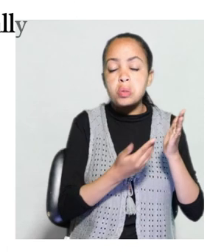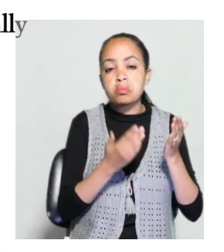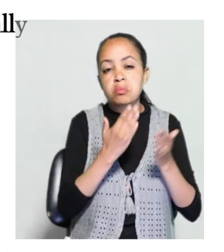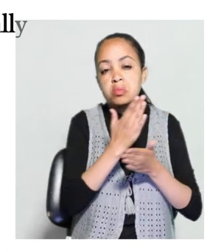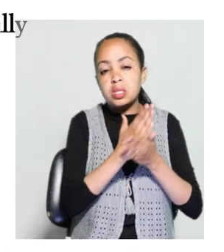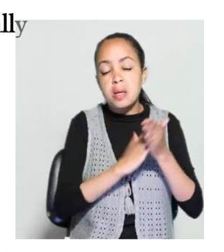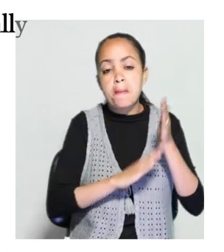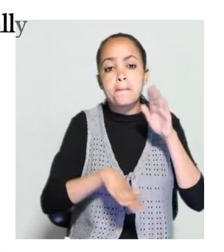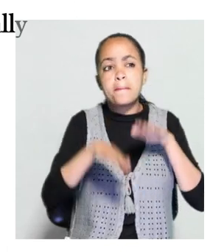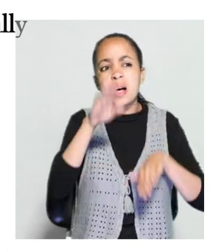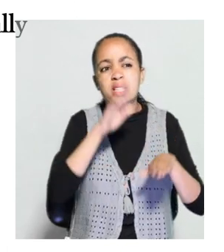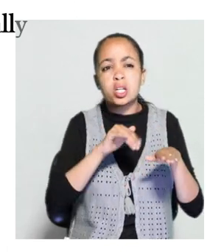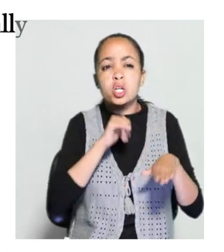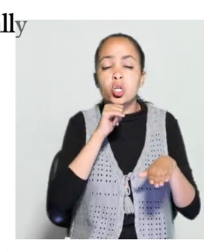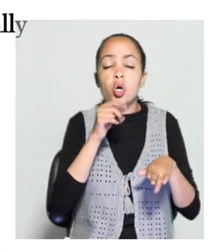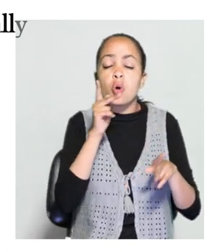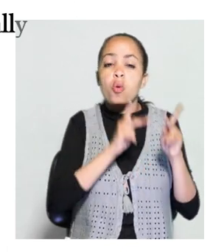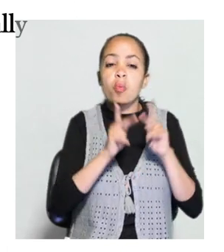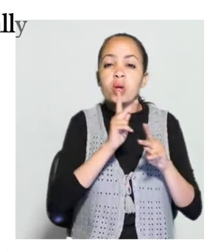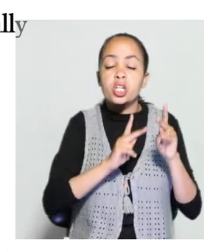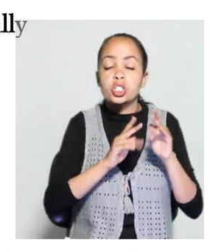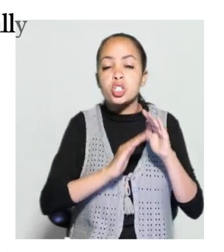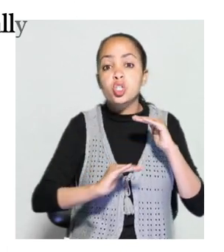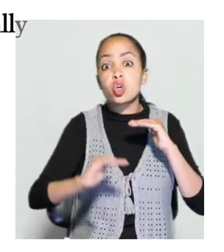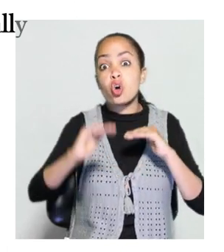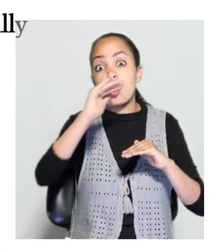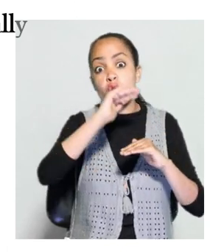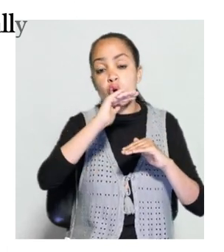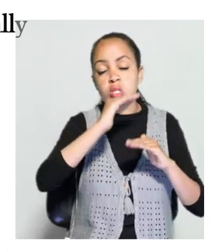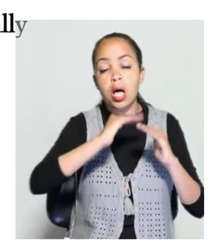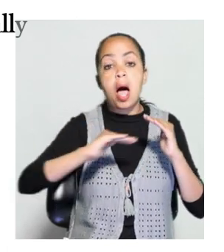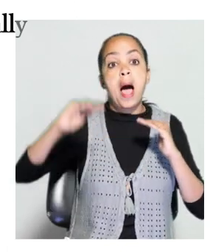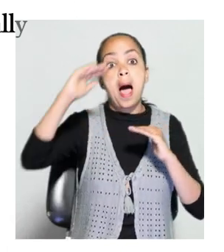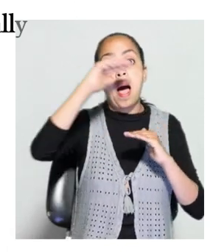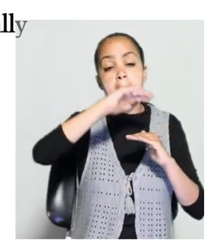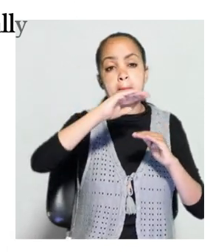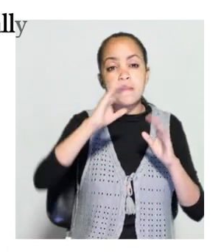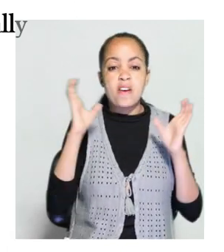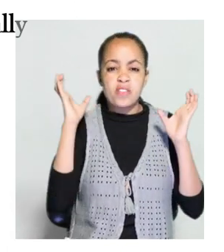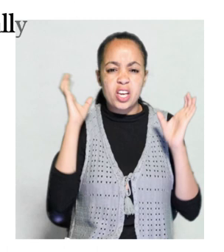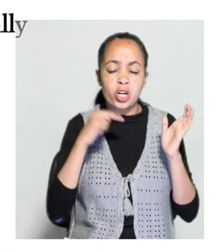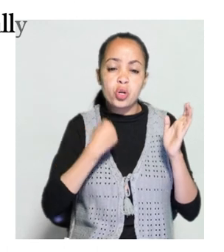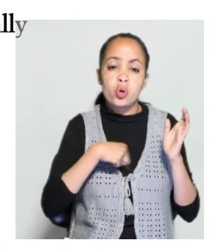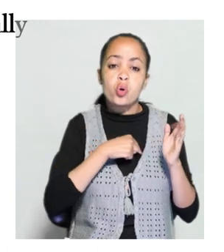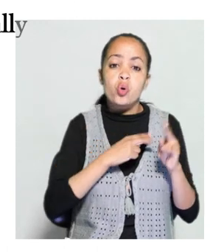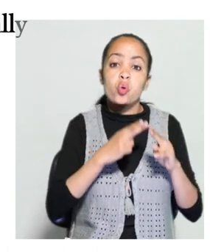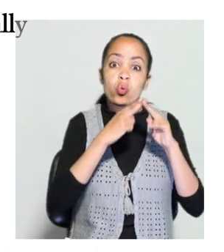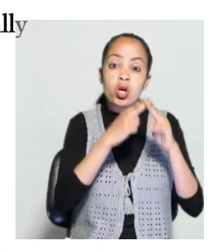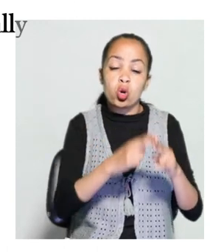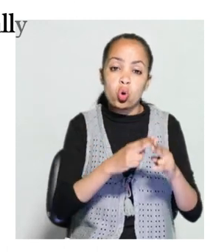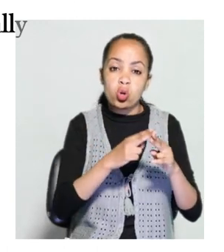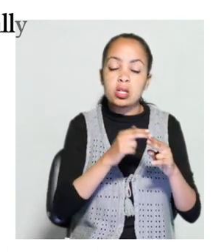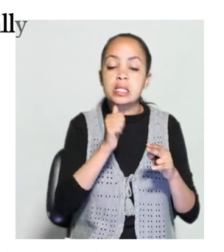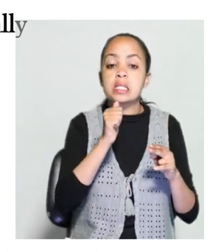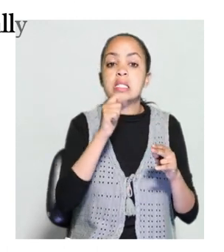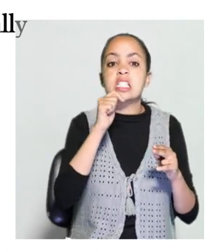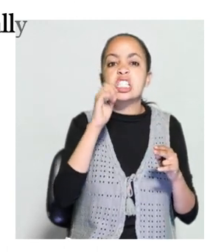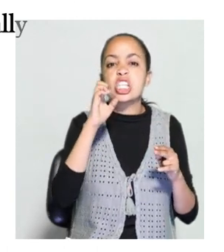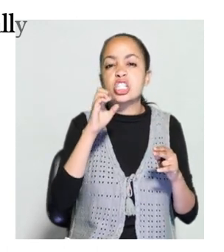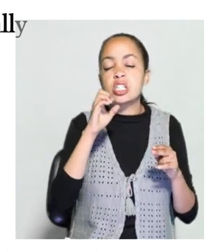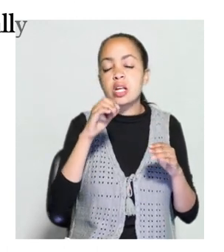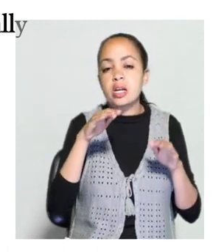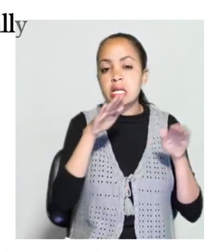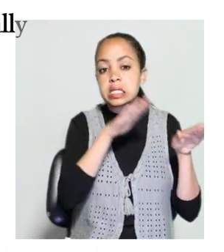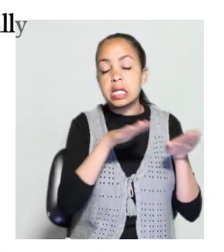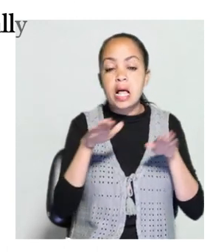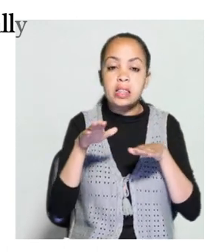growth, no population can grow above carrying capacity. We call this one is a stationary phase.